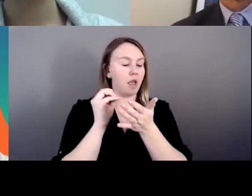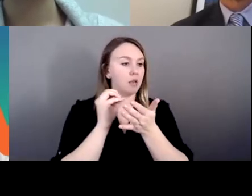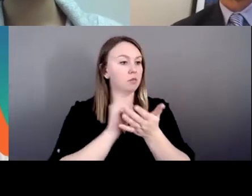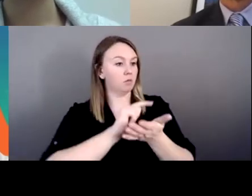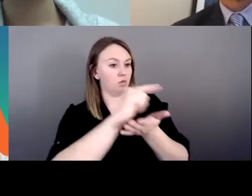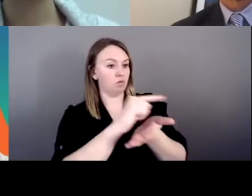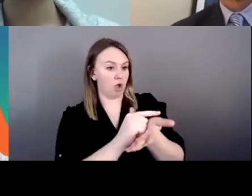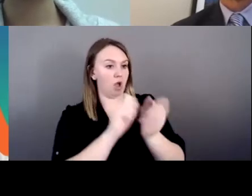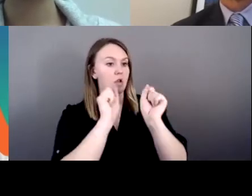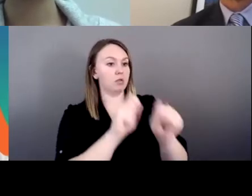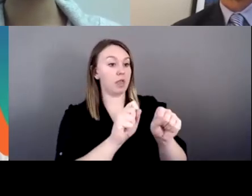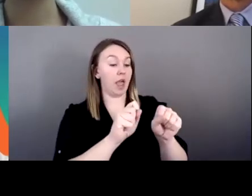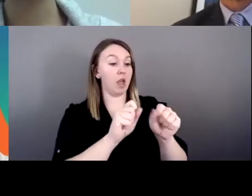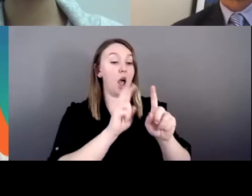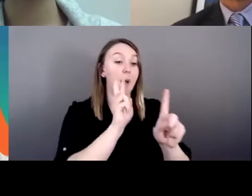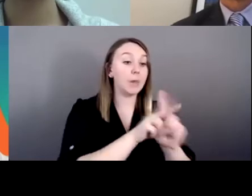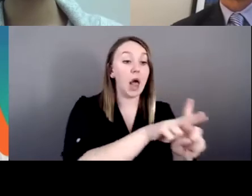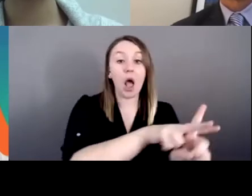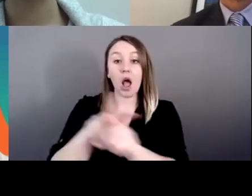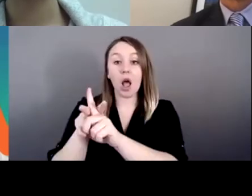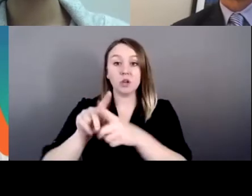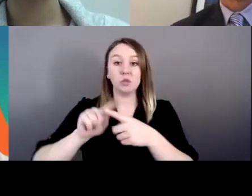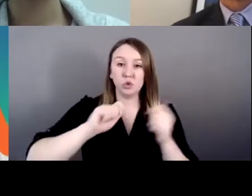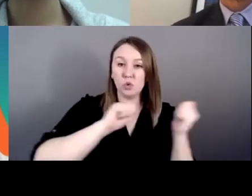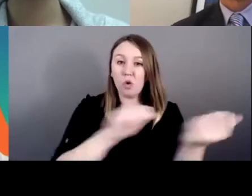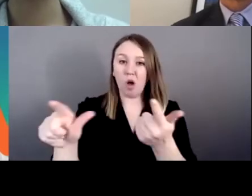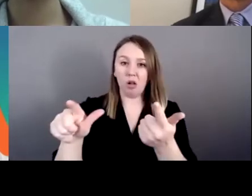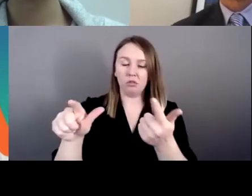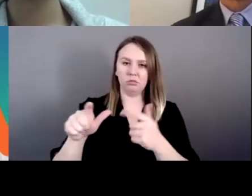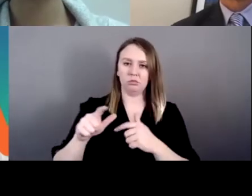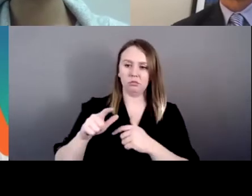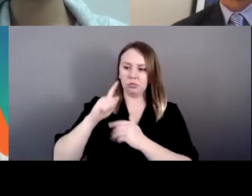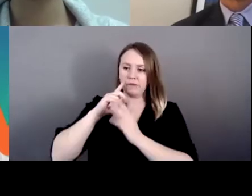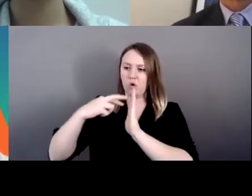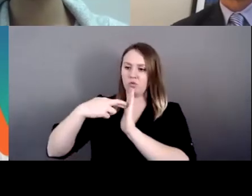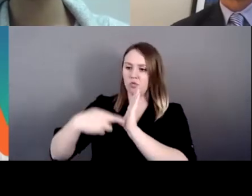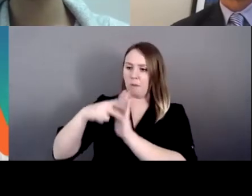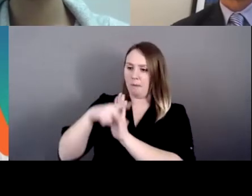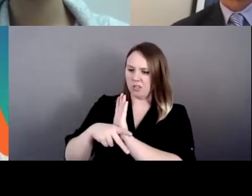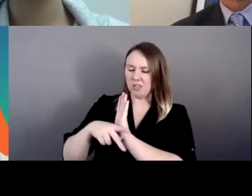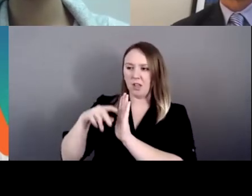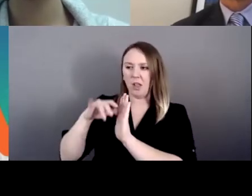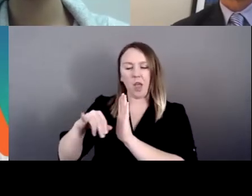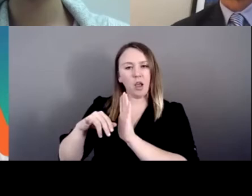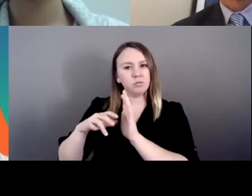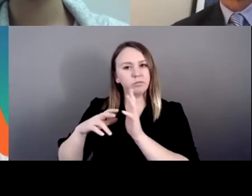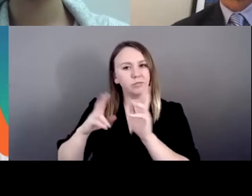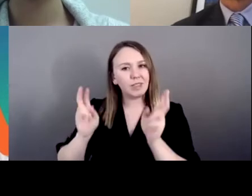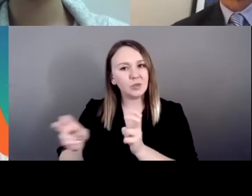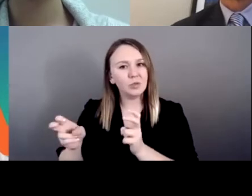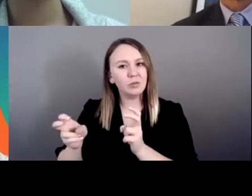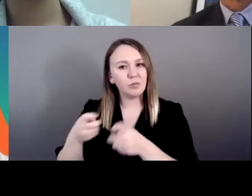And that's problematic in policy, right? Because we know what certain policies have done. For